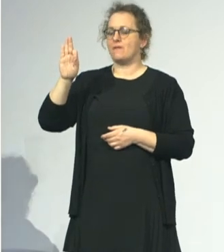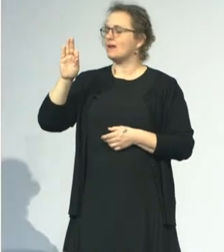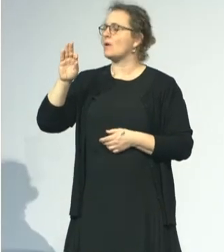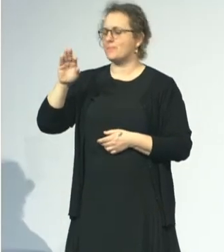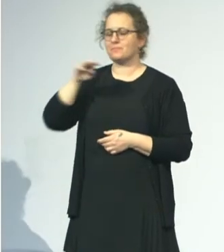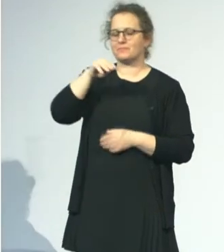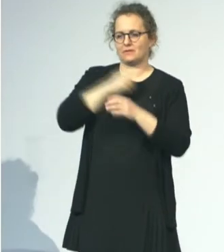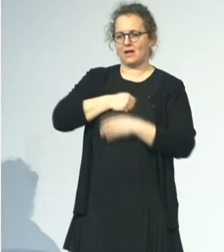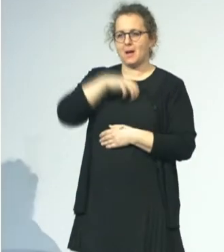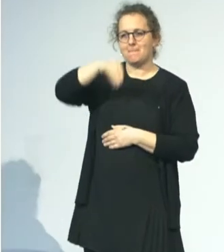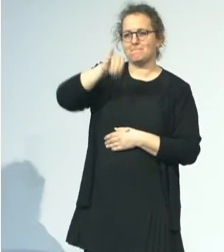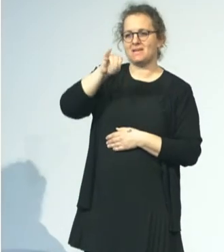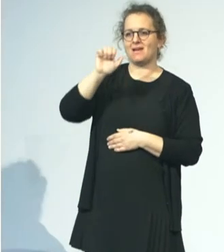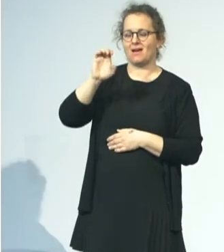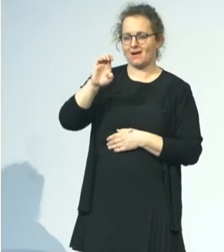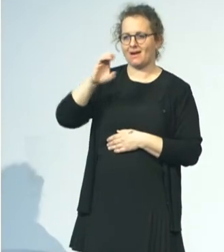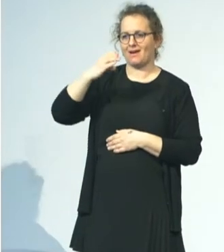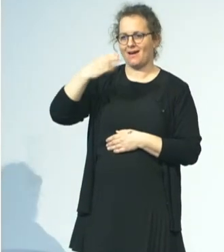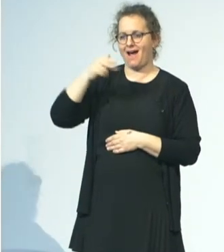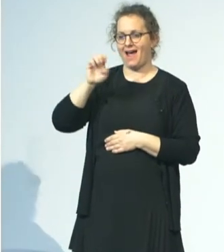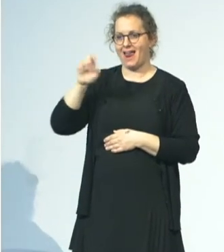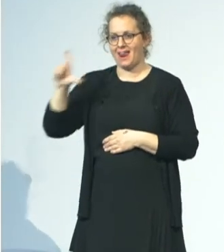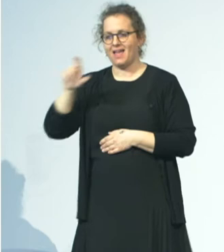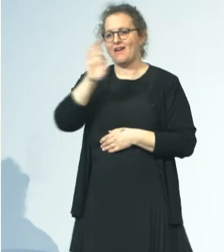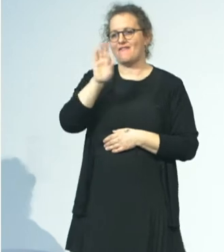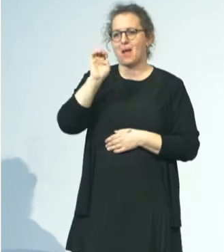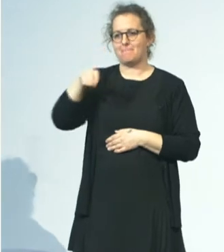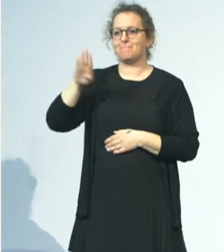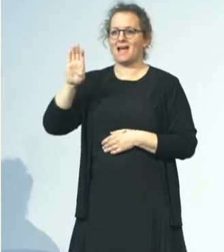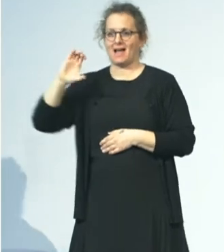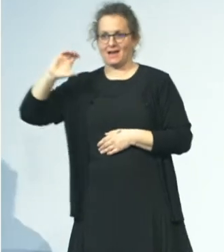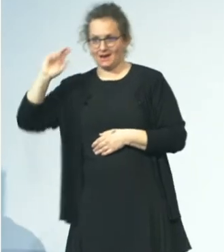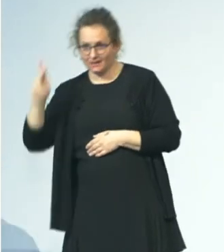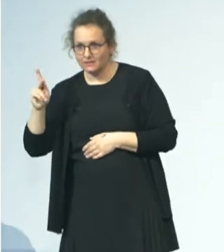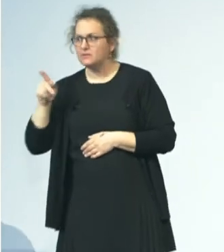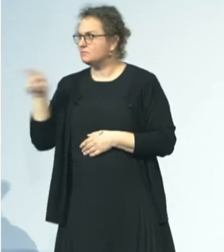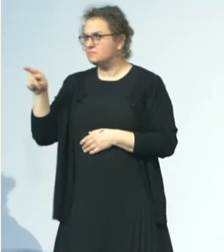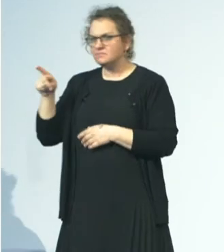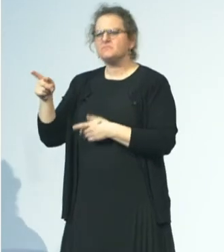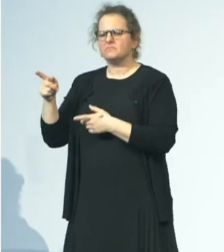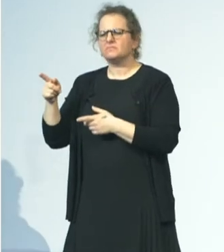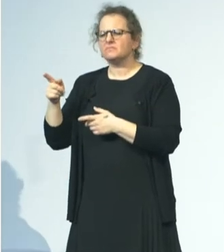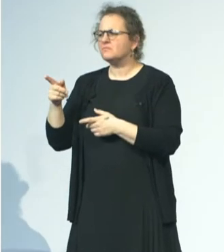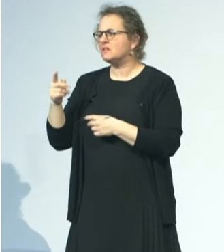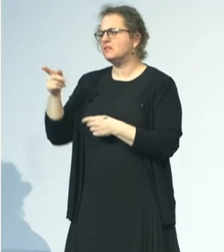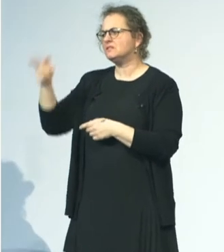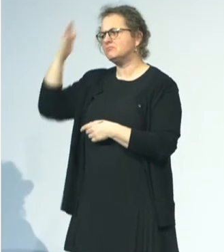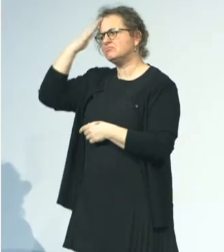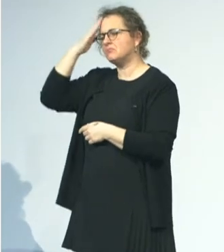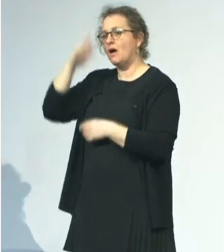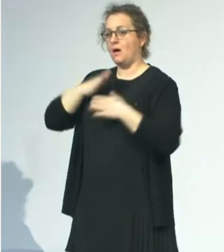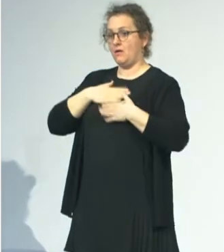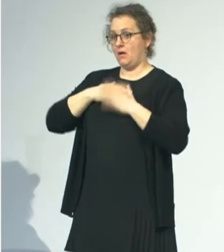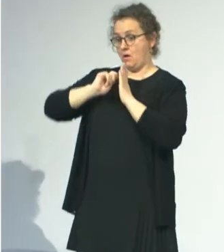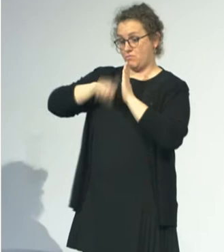to come to Zero Project, because it means that the other ones are probably amazing, because I know mine is. And to really come